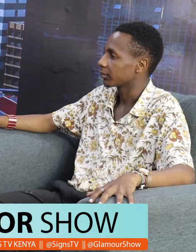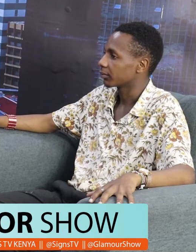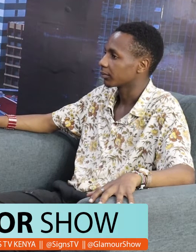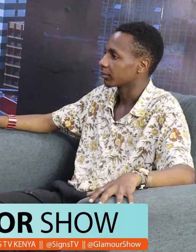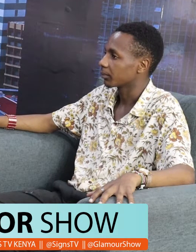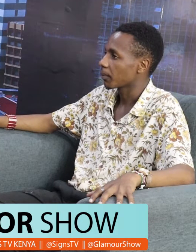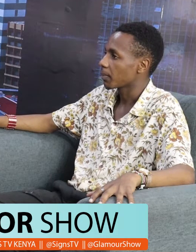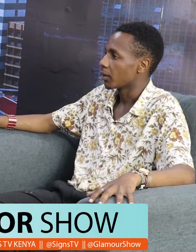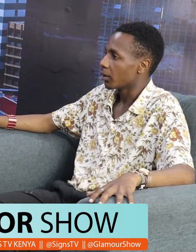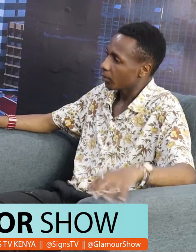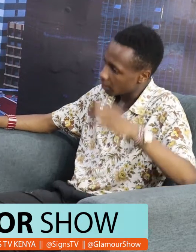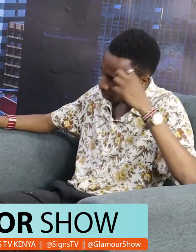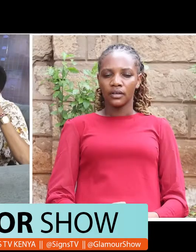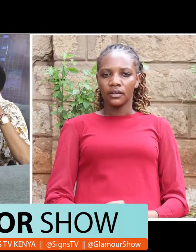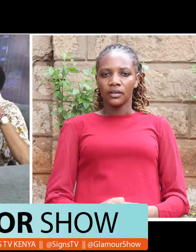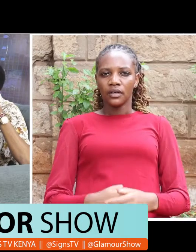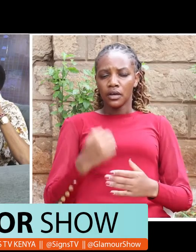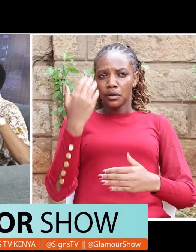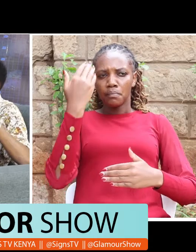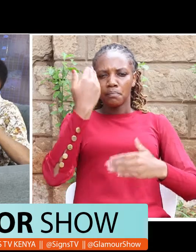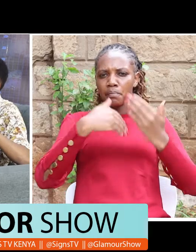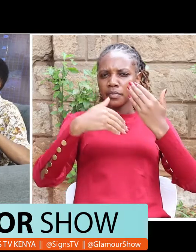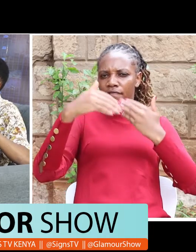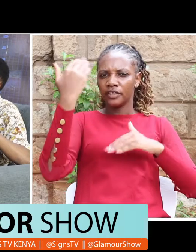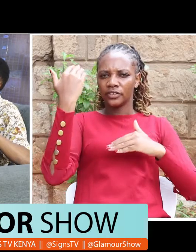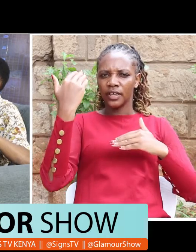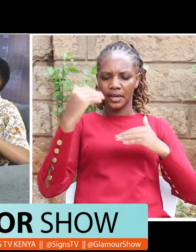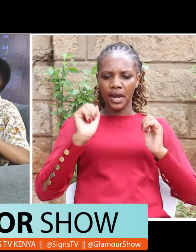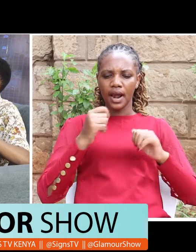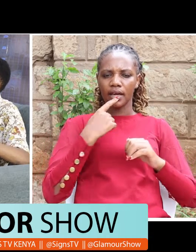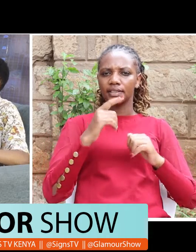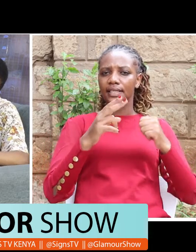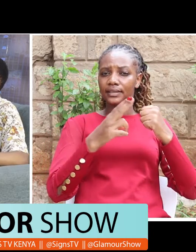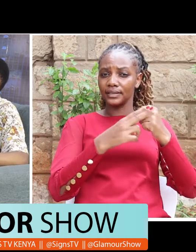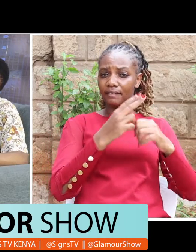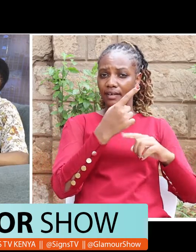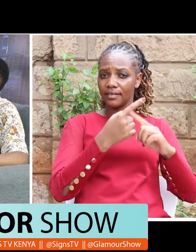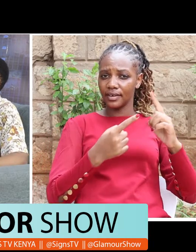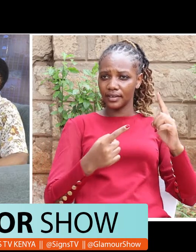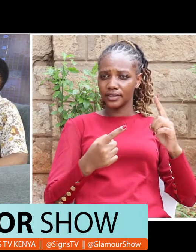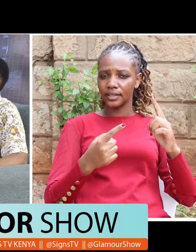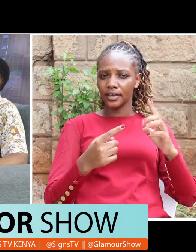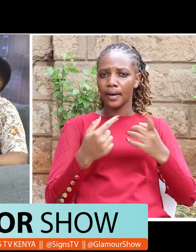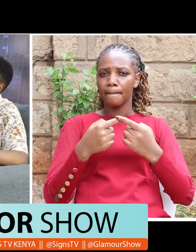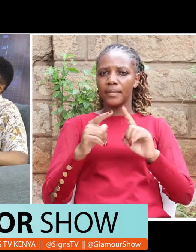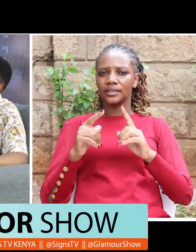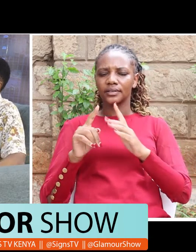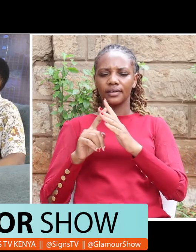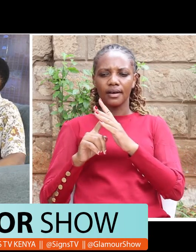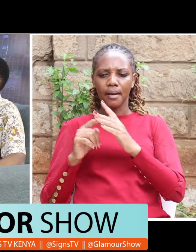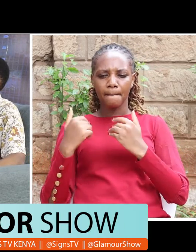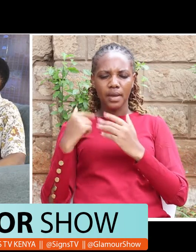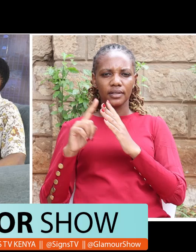How many years have you been in the field? Well, professionally, I'll say 7 years. But I'll say I also